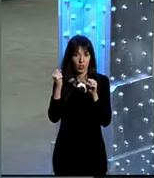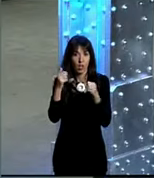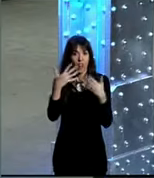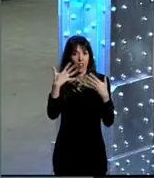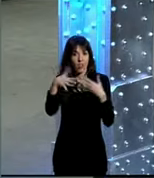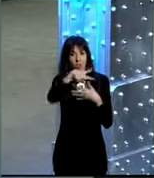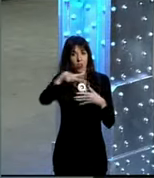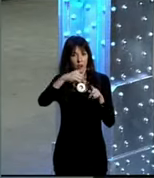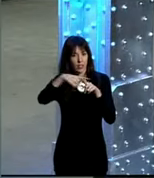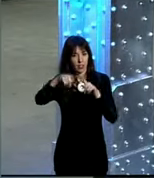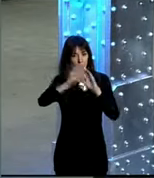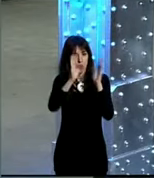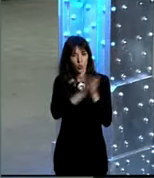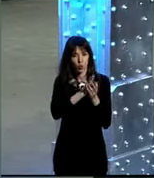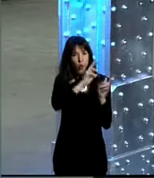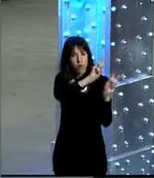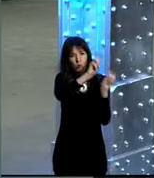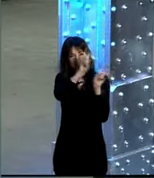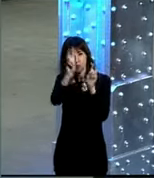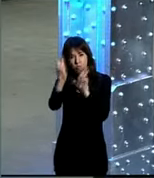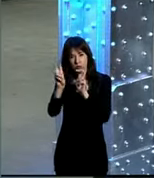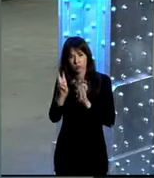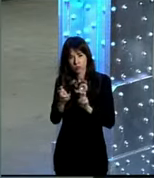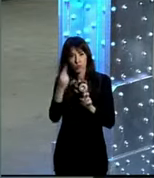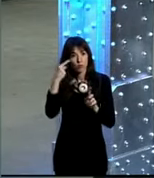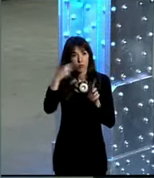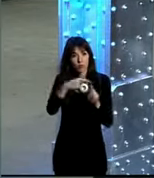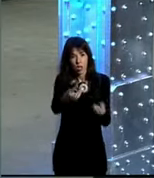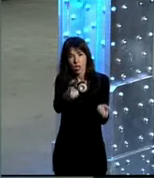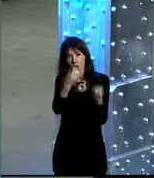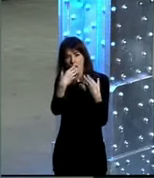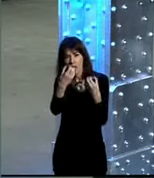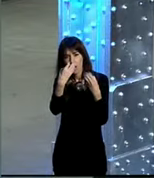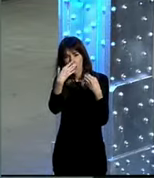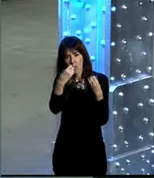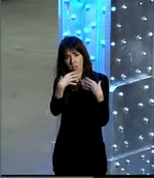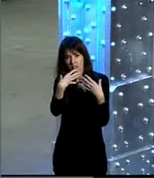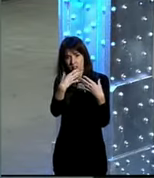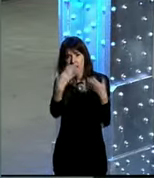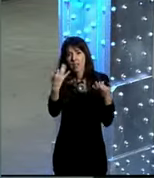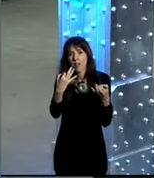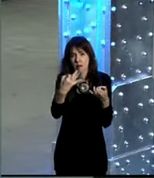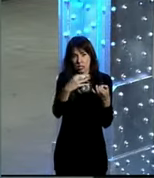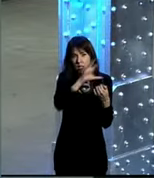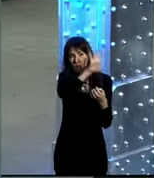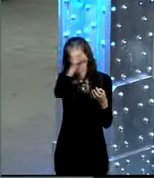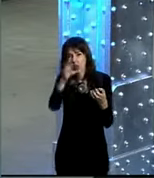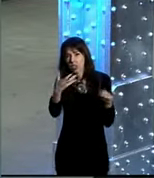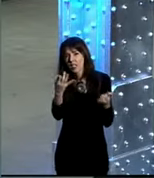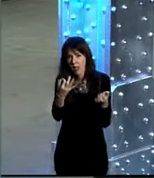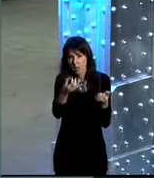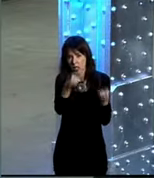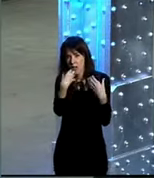back via video and via social media on how the innovations from these companies affected people's lives, the economy, and